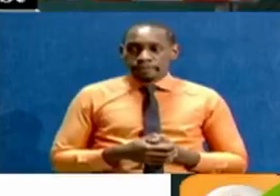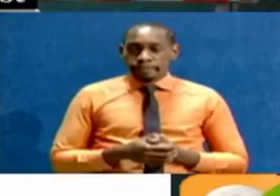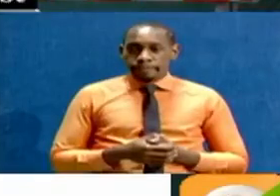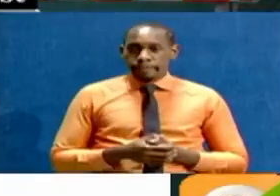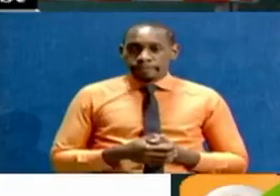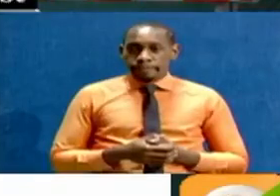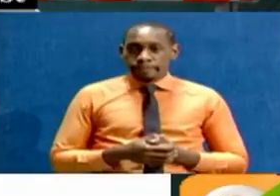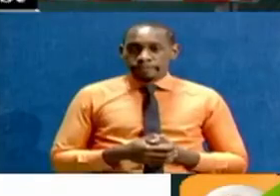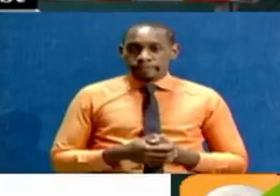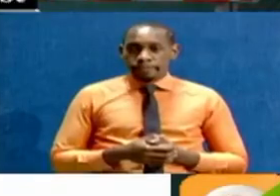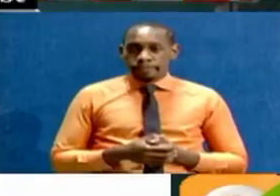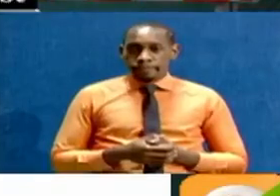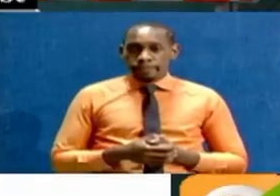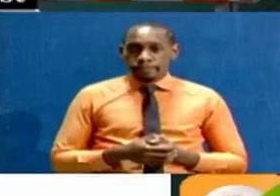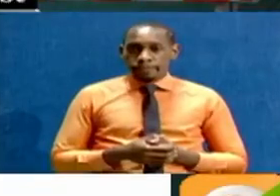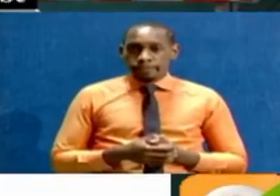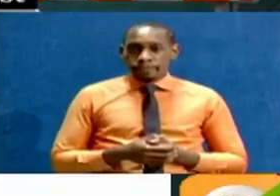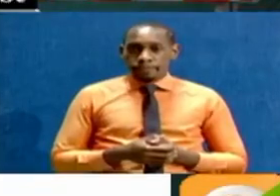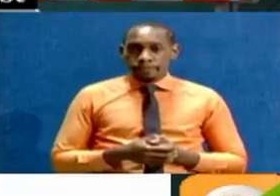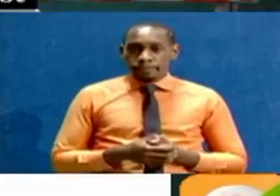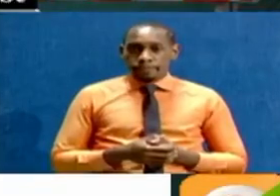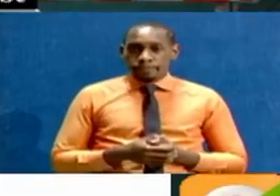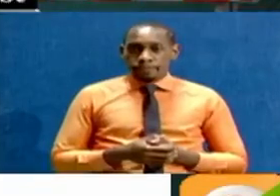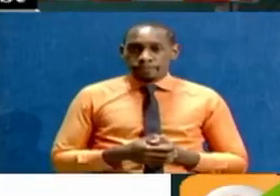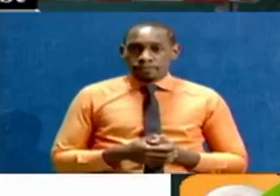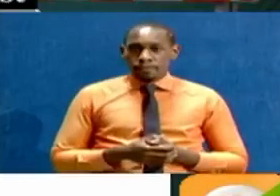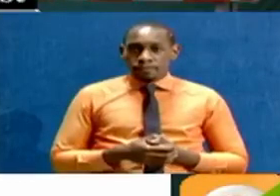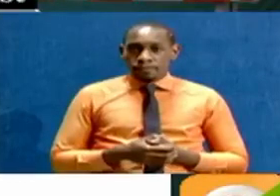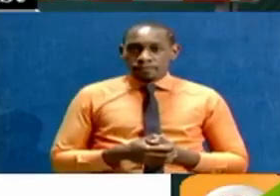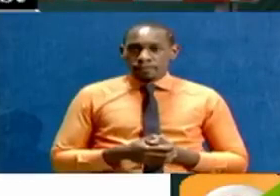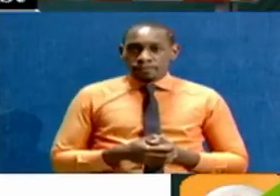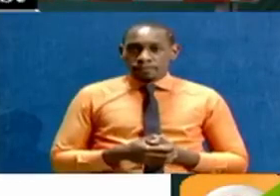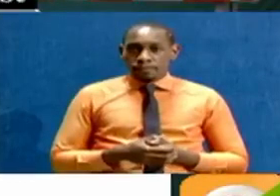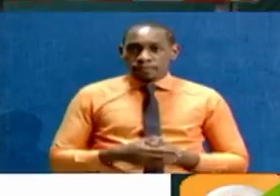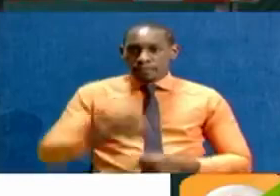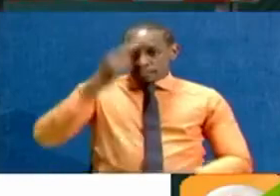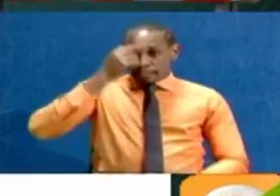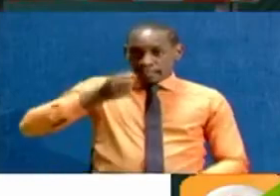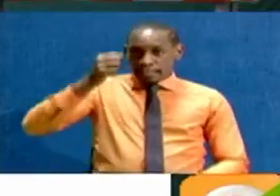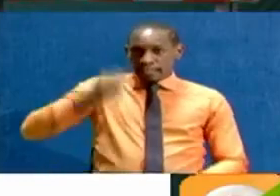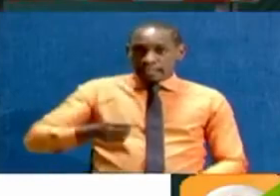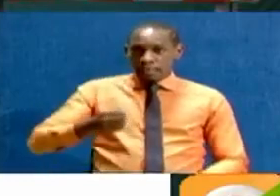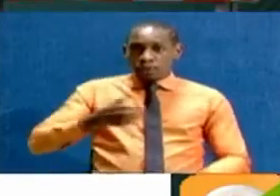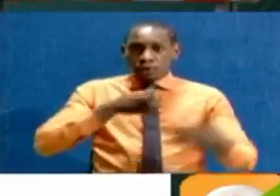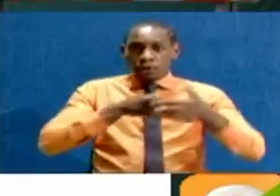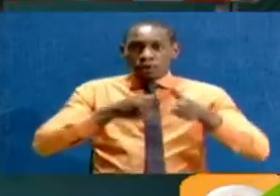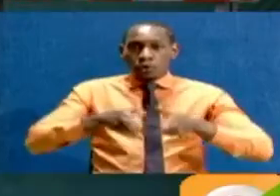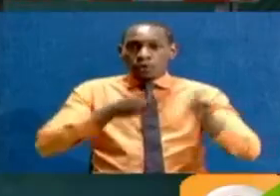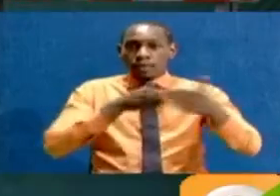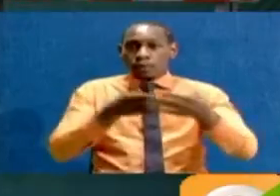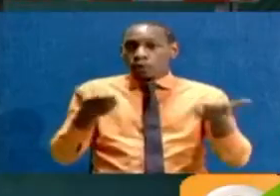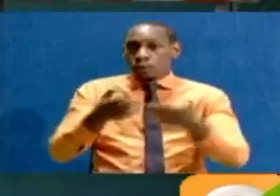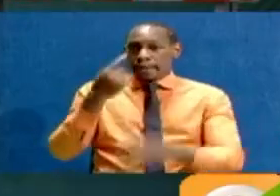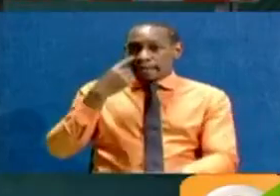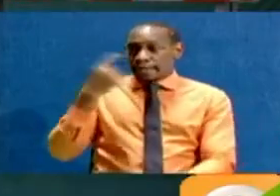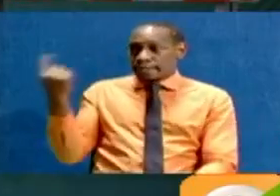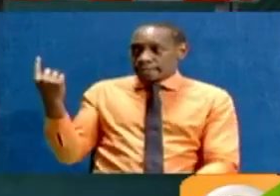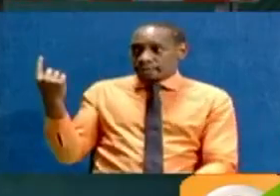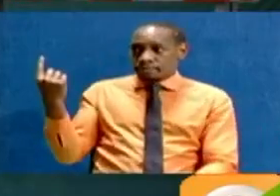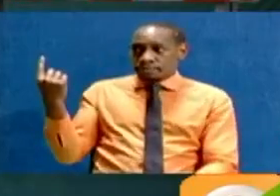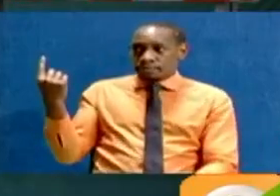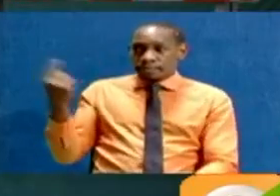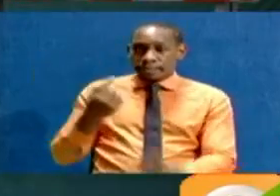and Blue Post along the Nyeri-Nairobi Road in Kajiado, Isinya Railway, Bridgestone, Ilasit